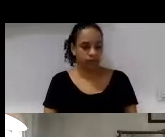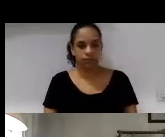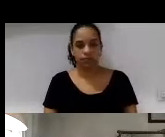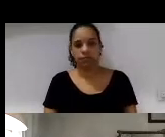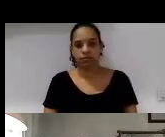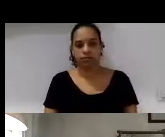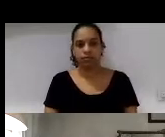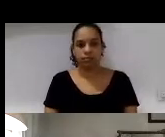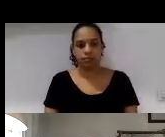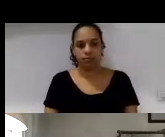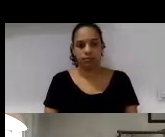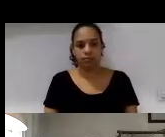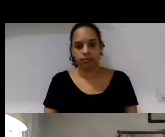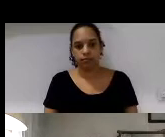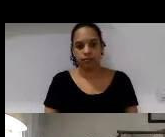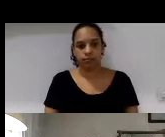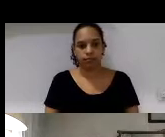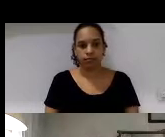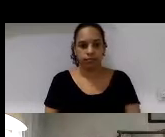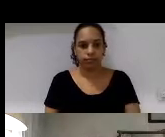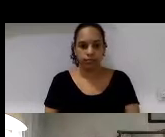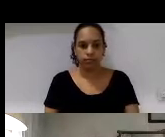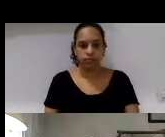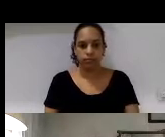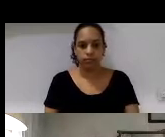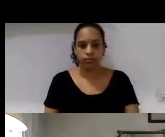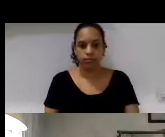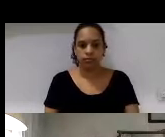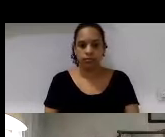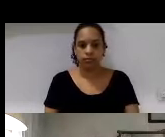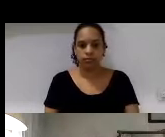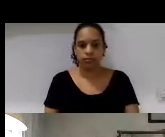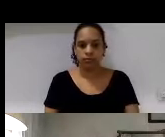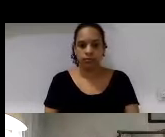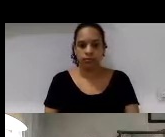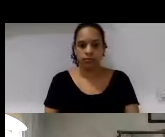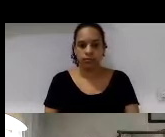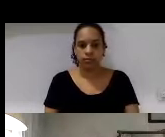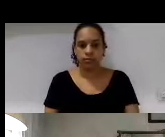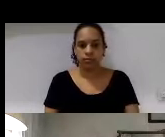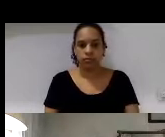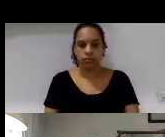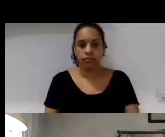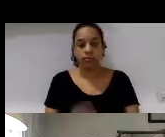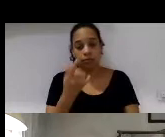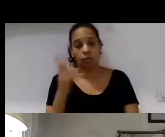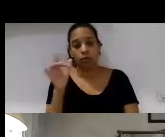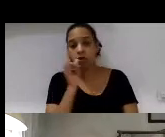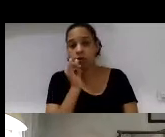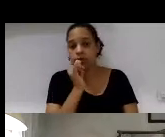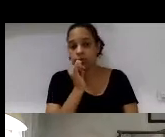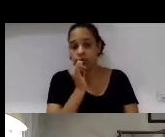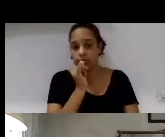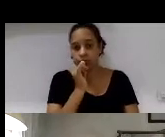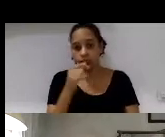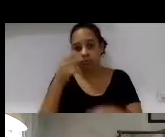the Shah. A closer look shows that the revolution was followed shortly afterwards by working class